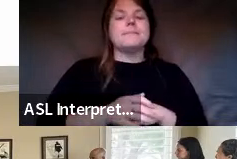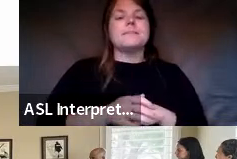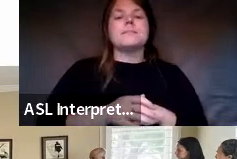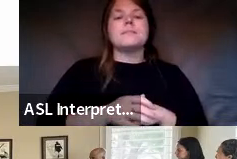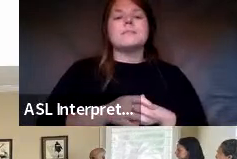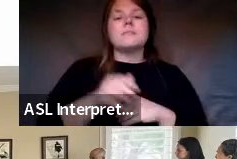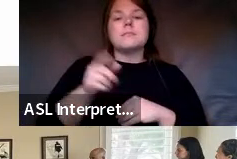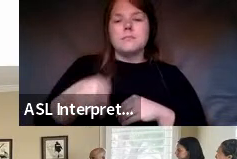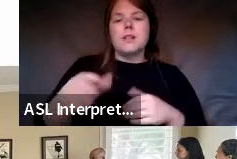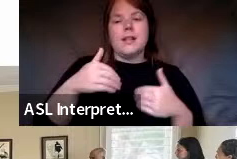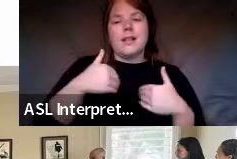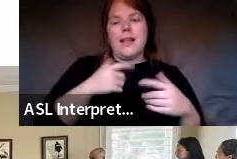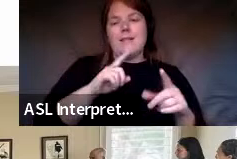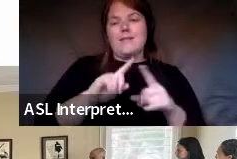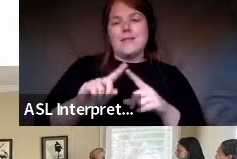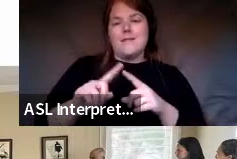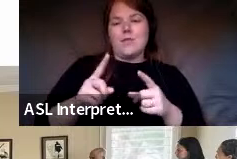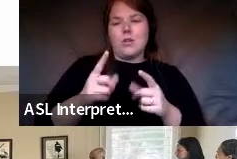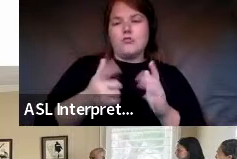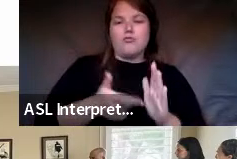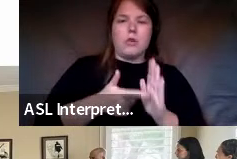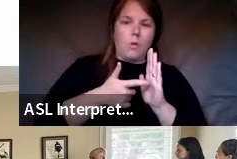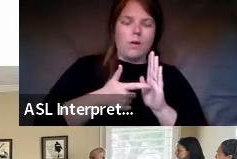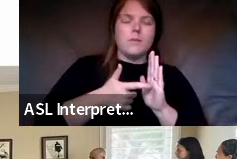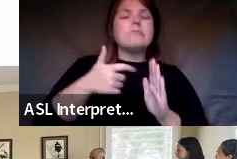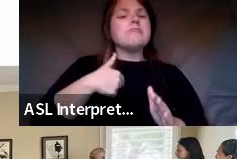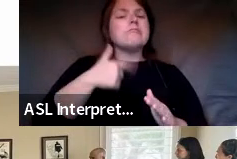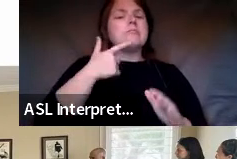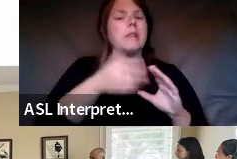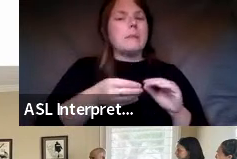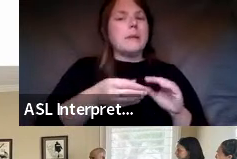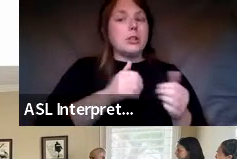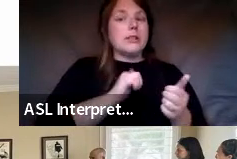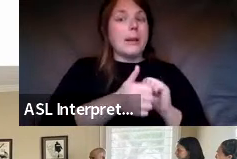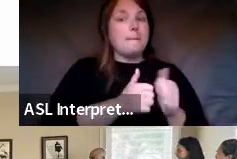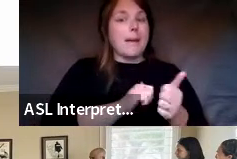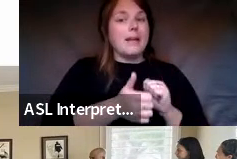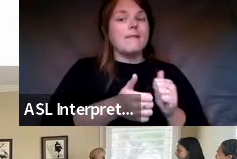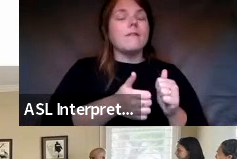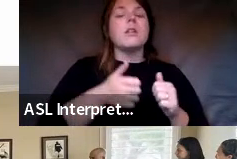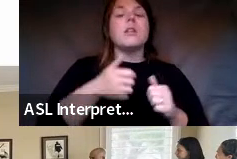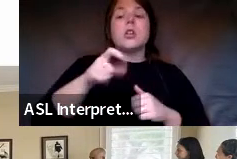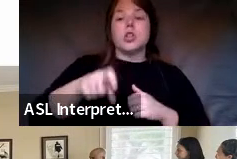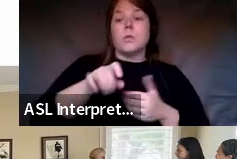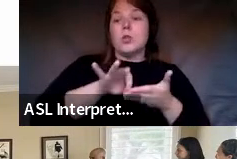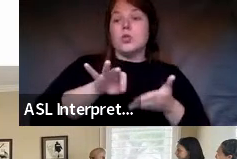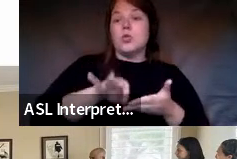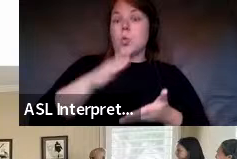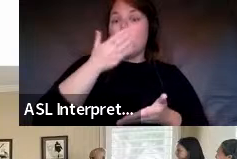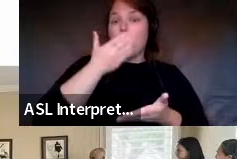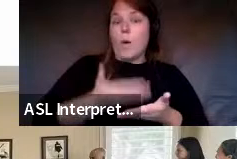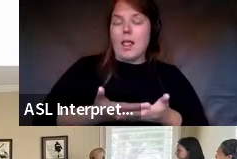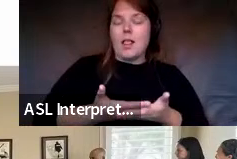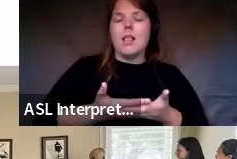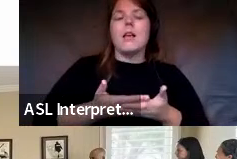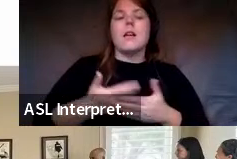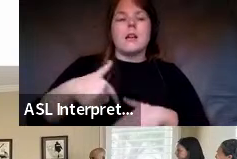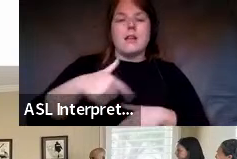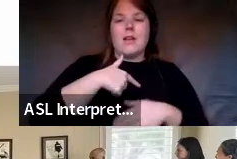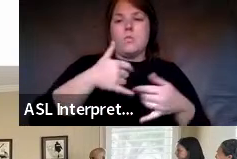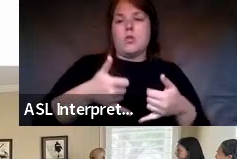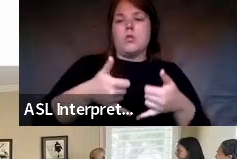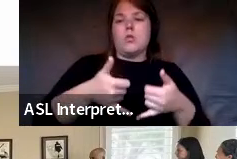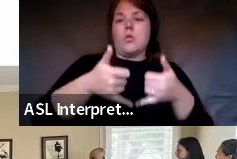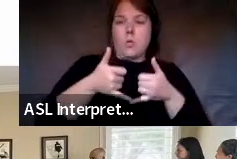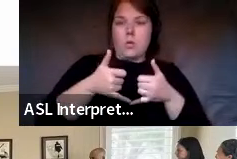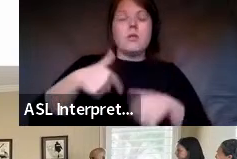They have different requirements, and as I said, it's competitive. We have to score well, and we are awarded. We are